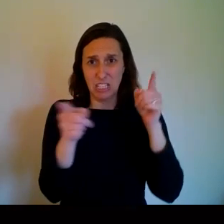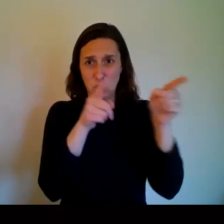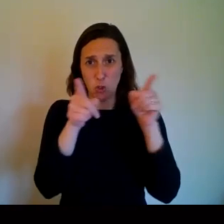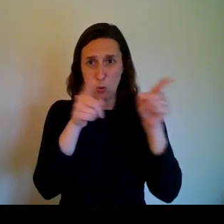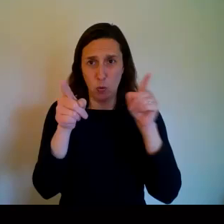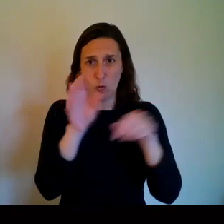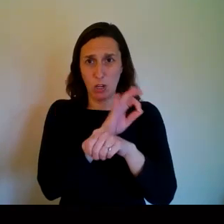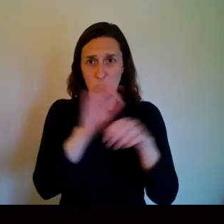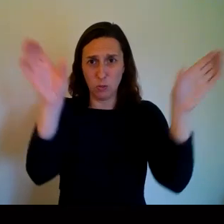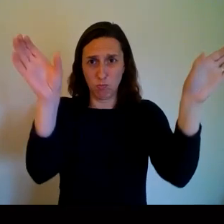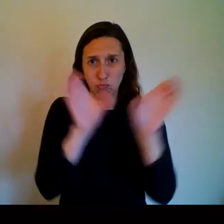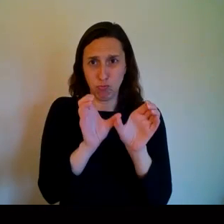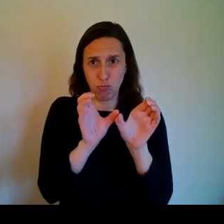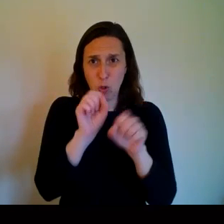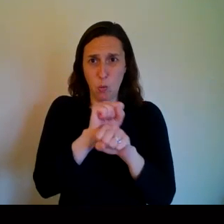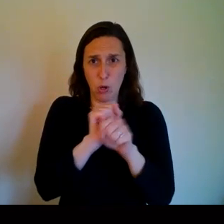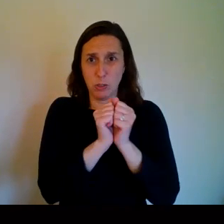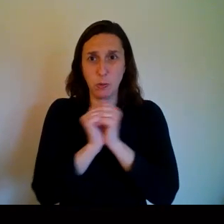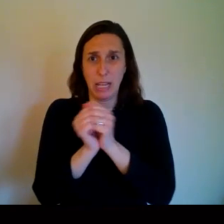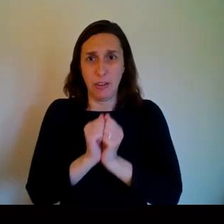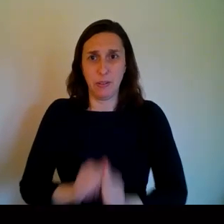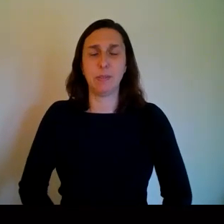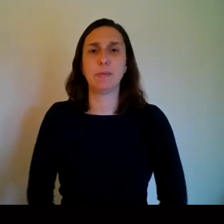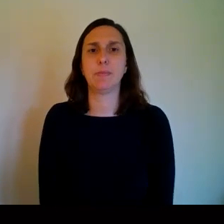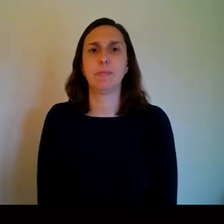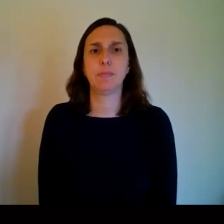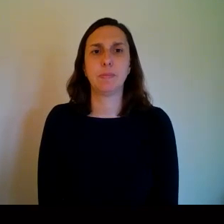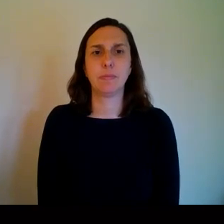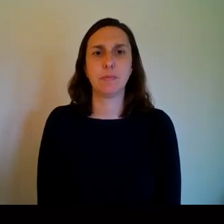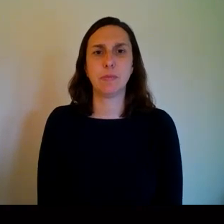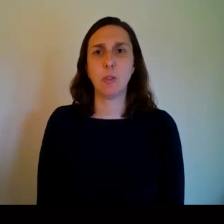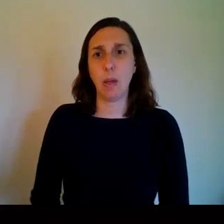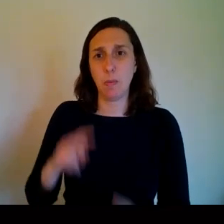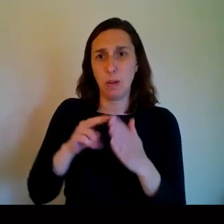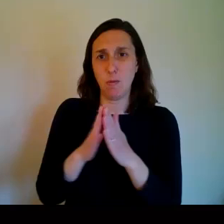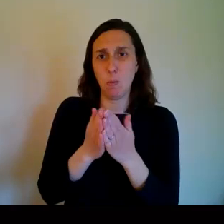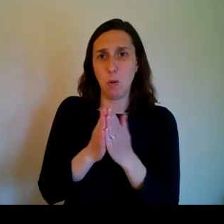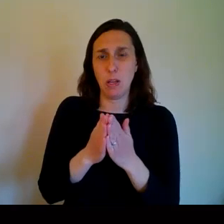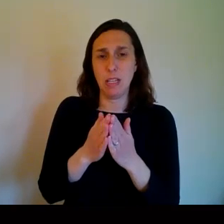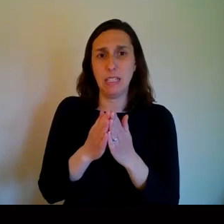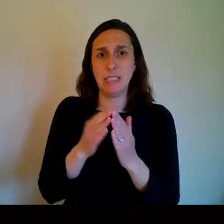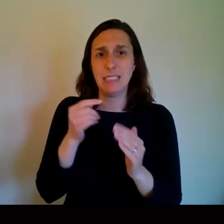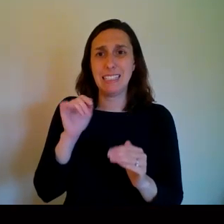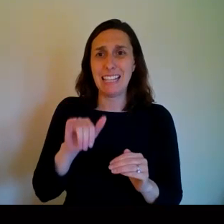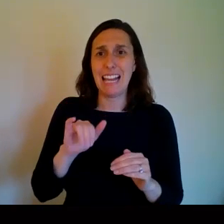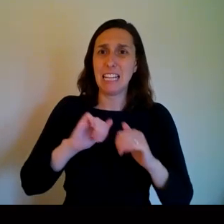the example the book is using, it's saying that this is the rate a car is